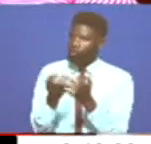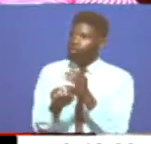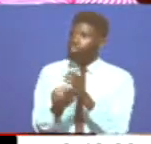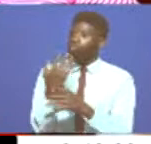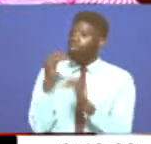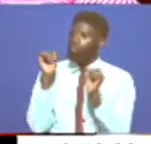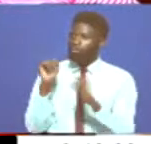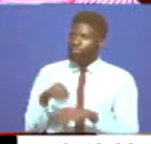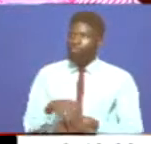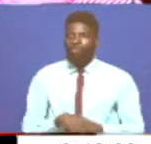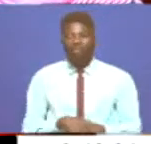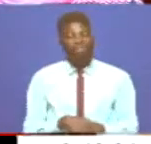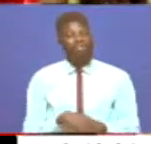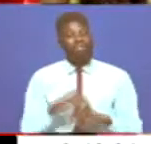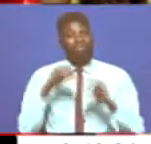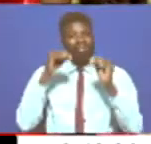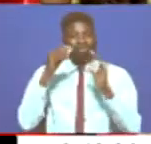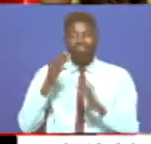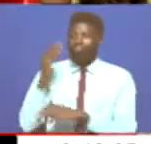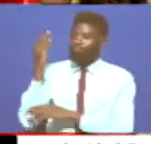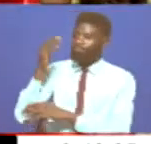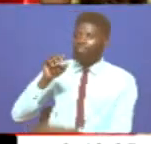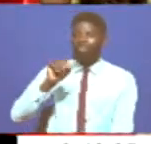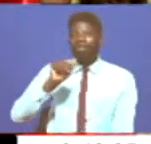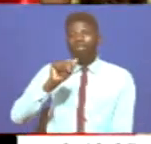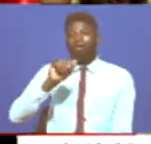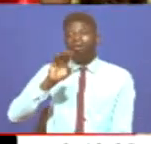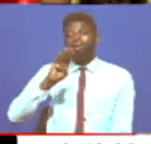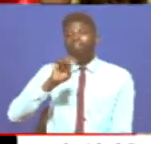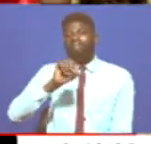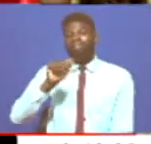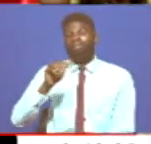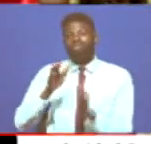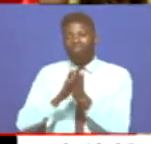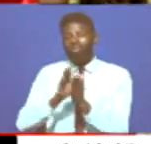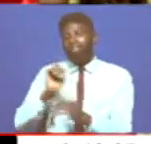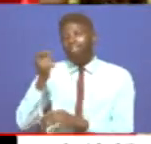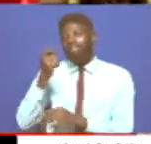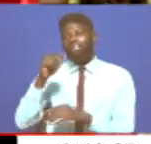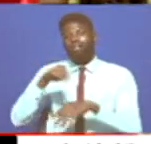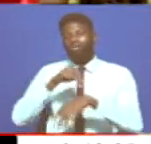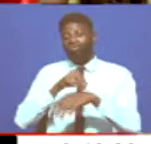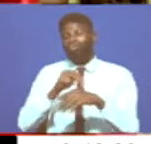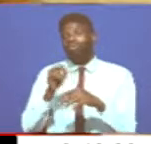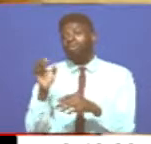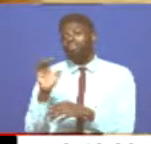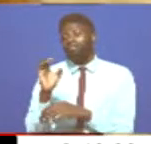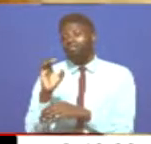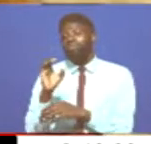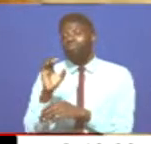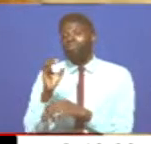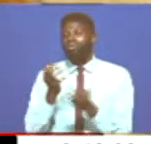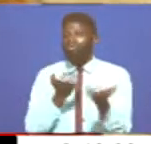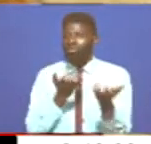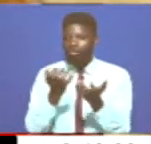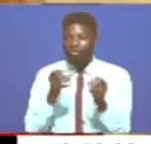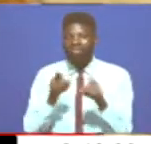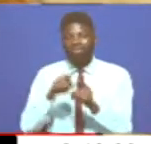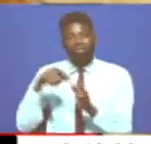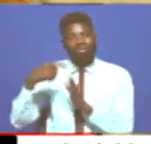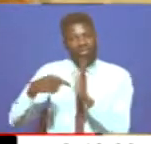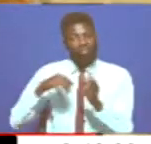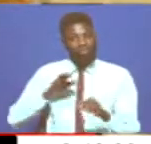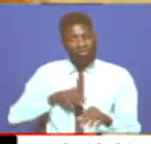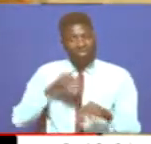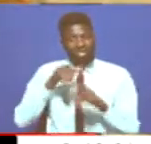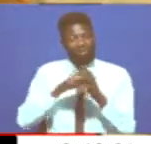Speakers at a function by ABSA and the Kenya National Chamber of Commerce and Industry Women in Business Forum have said diversification and